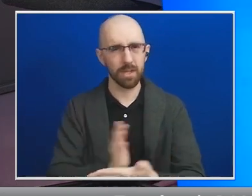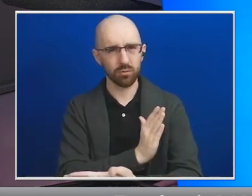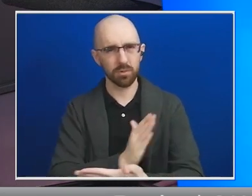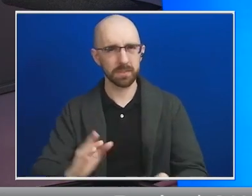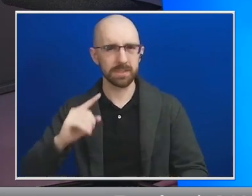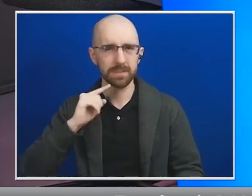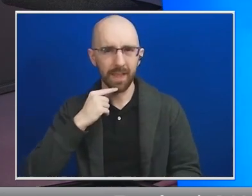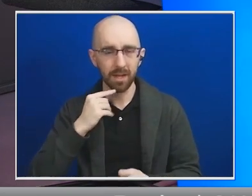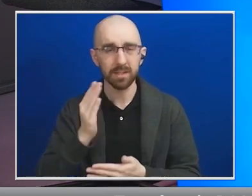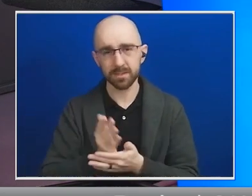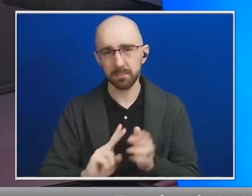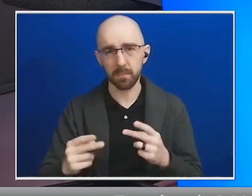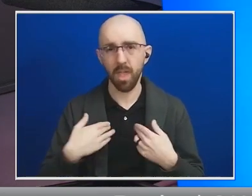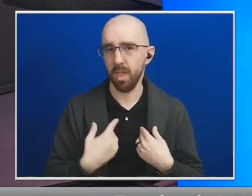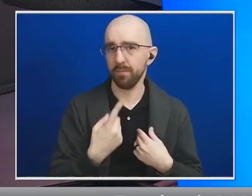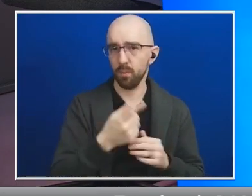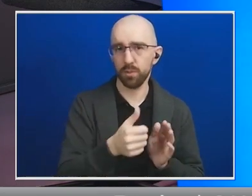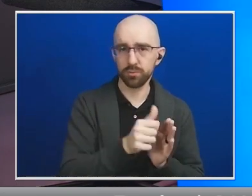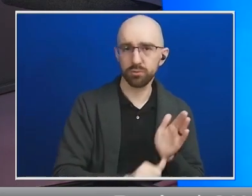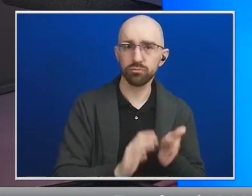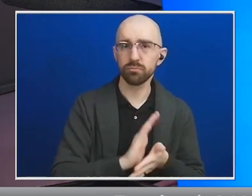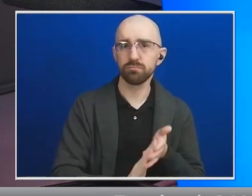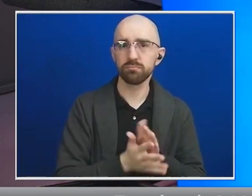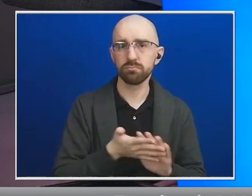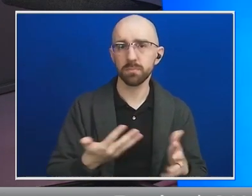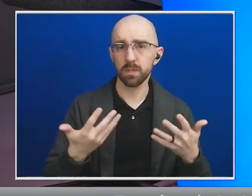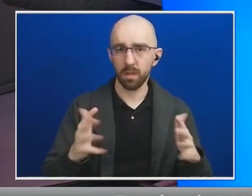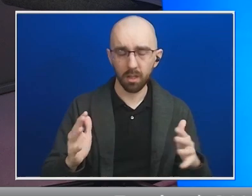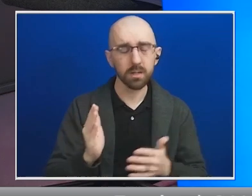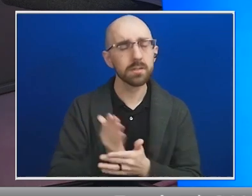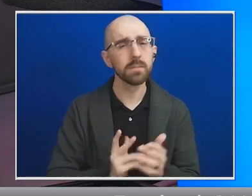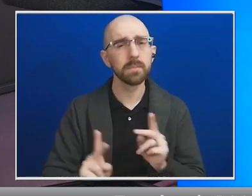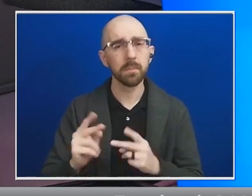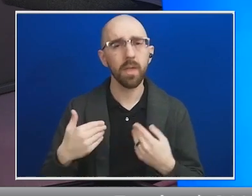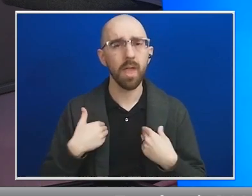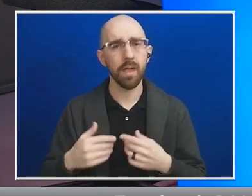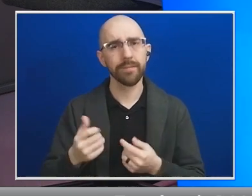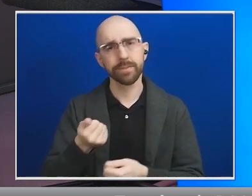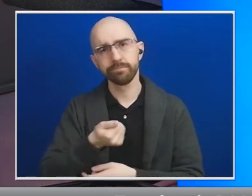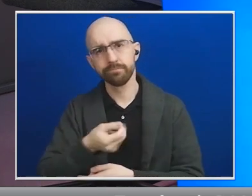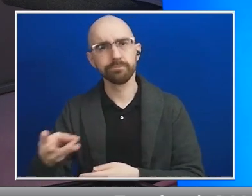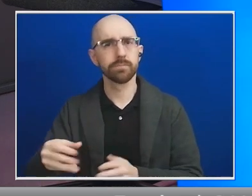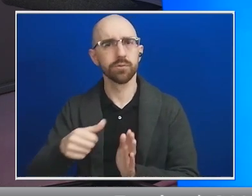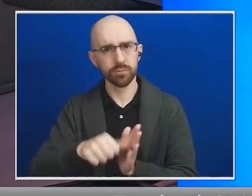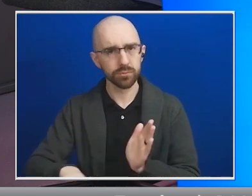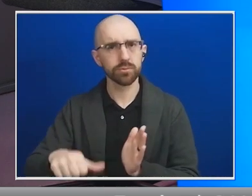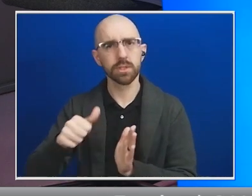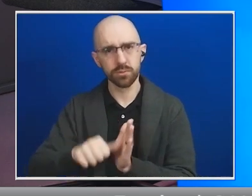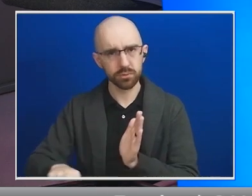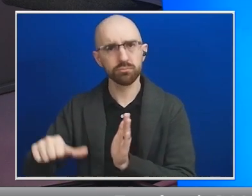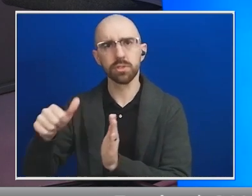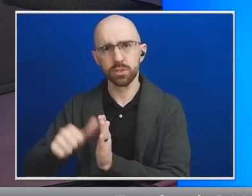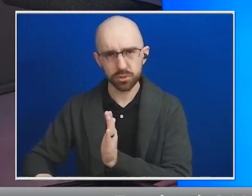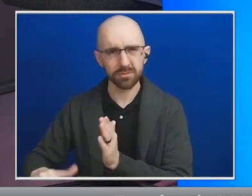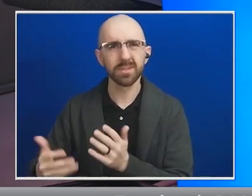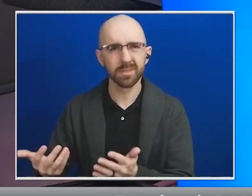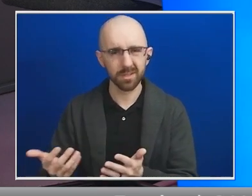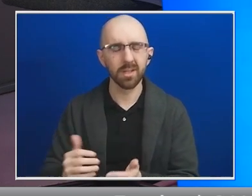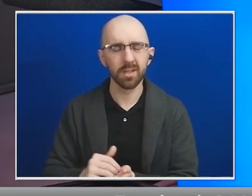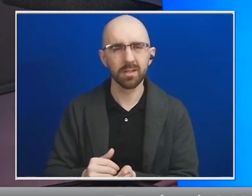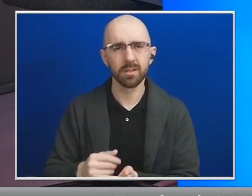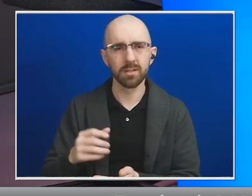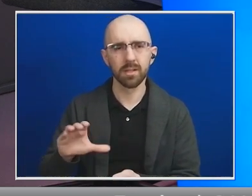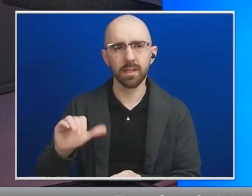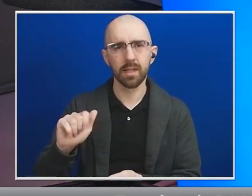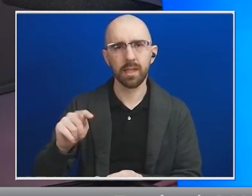one surgery and they're done, and some people have numerous surgery after surgery after surgery, and catheter-based interventions